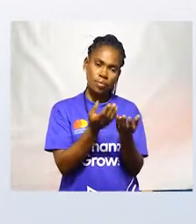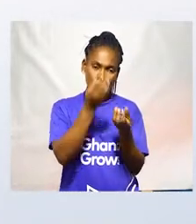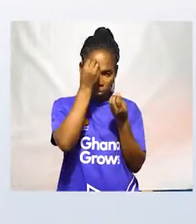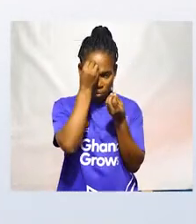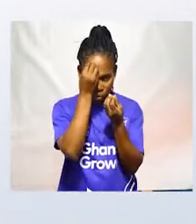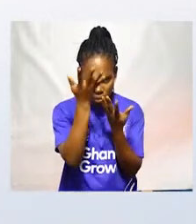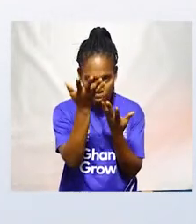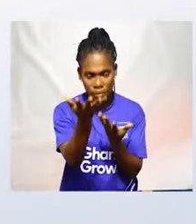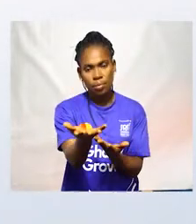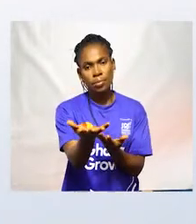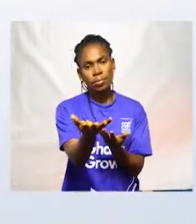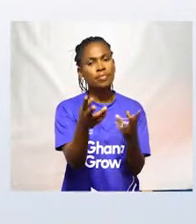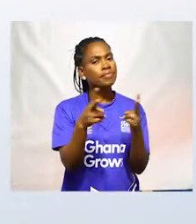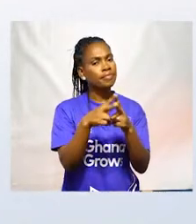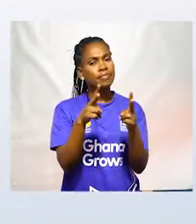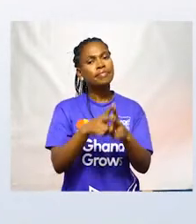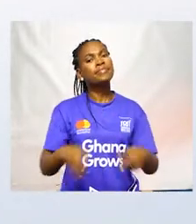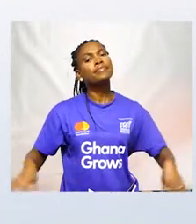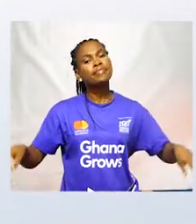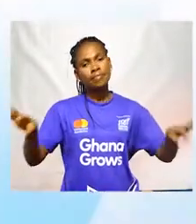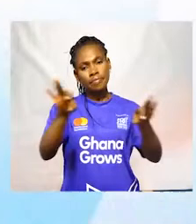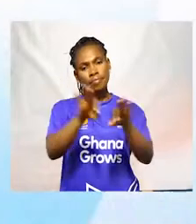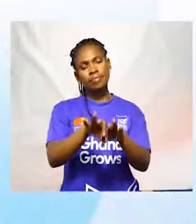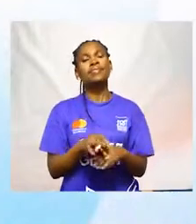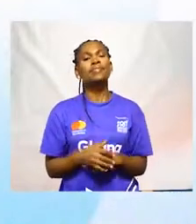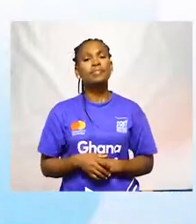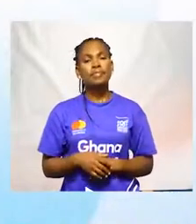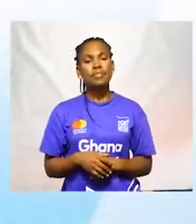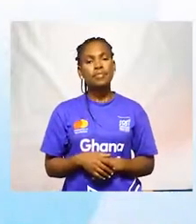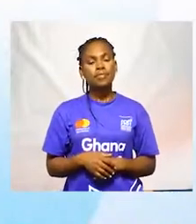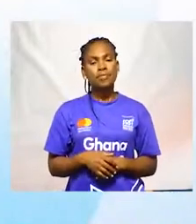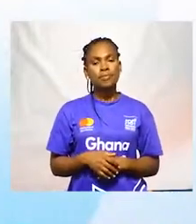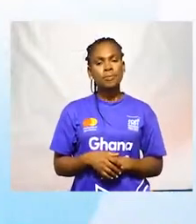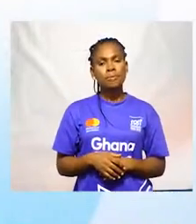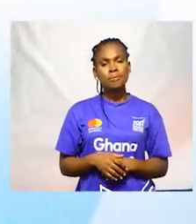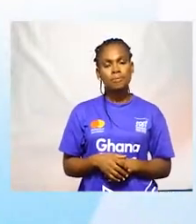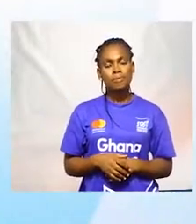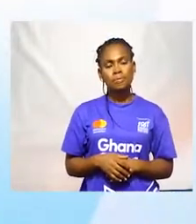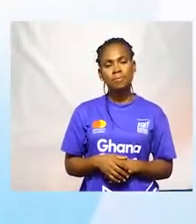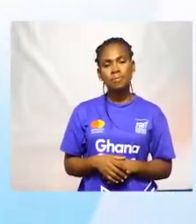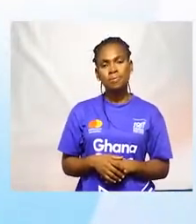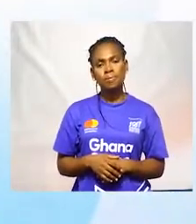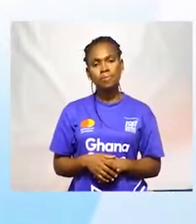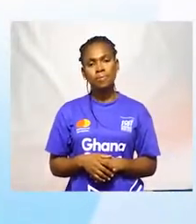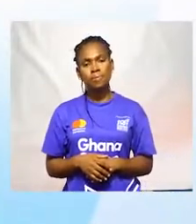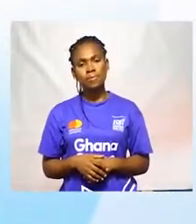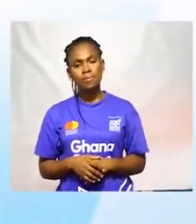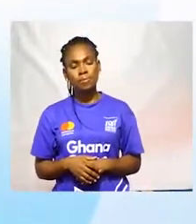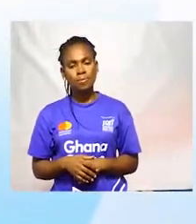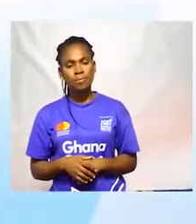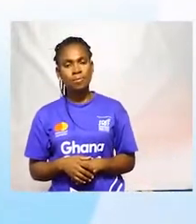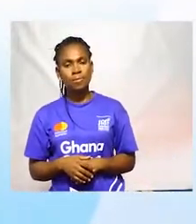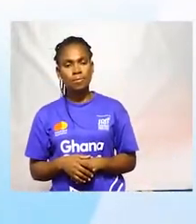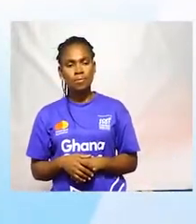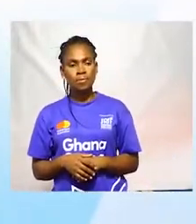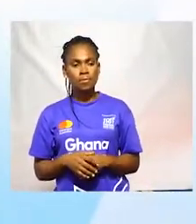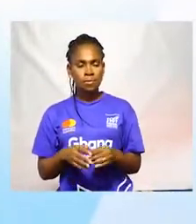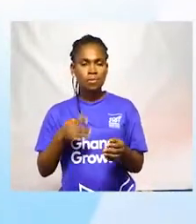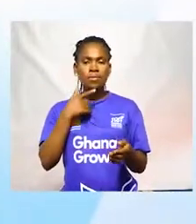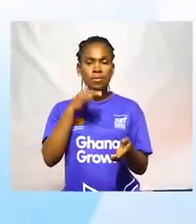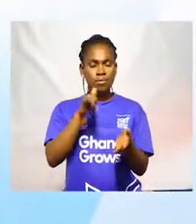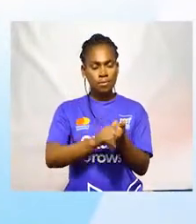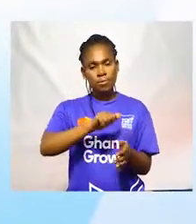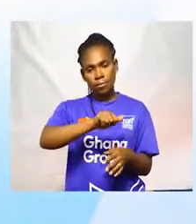Obedience is important. This is another chapter in the book by my guest for today, Pastor Mawuli